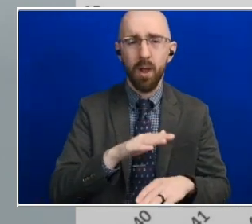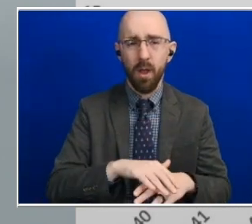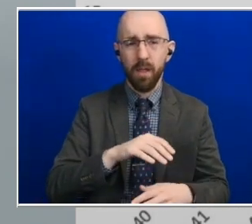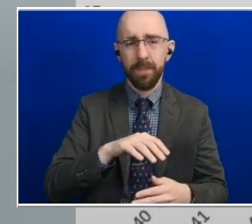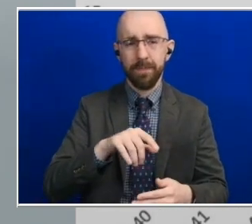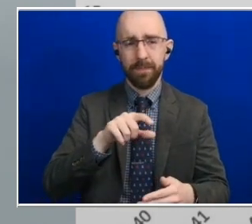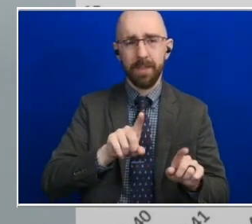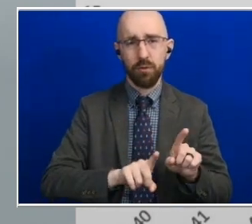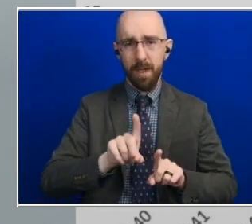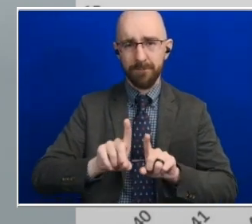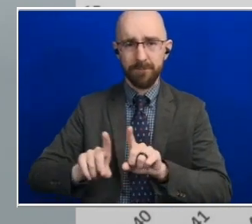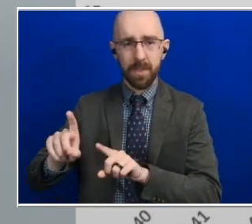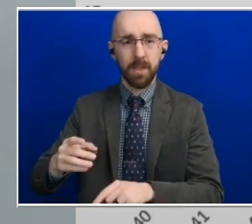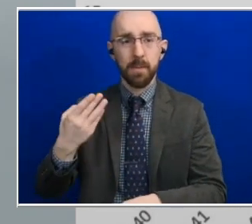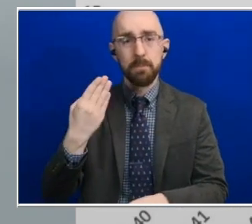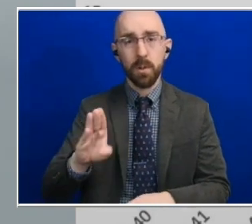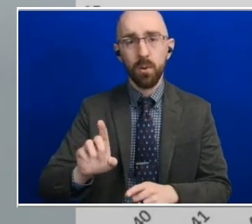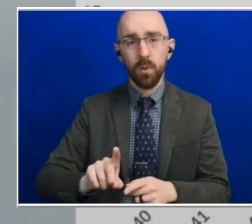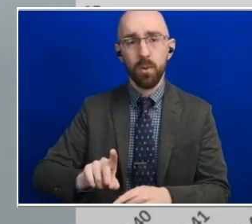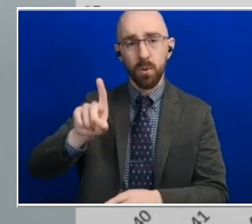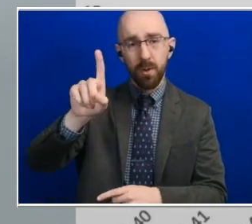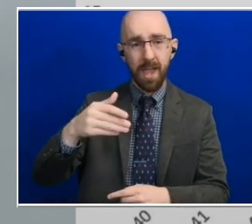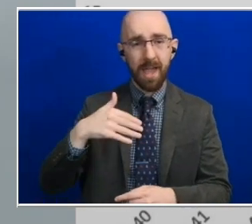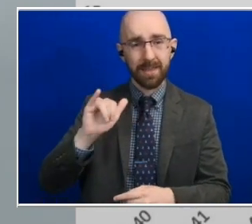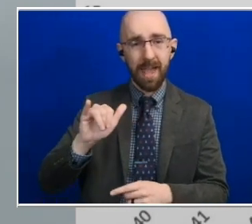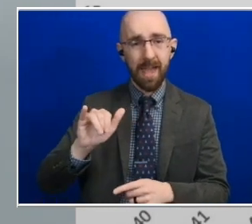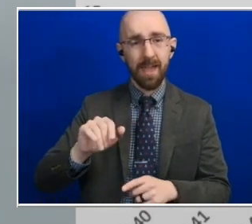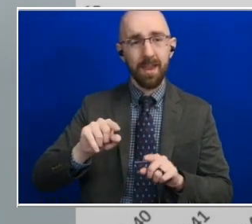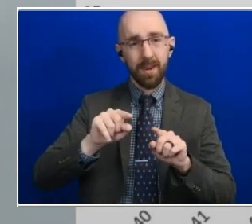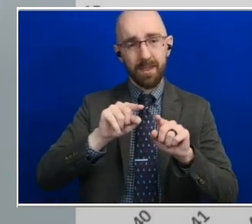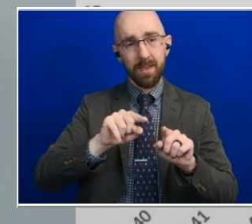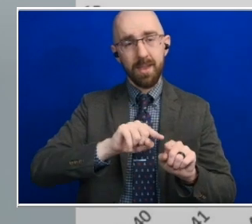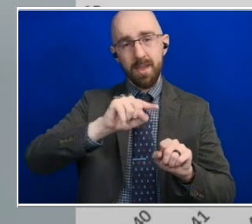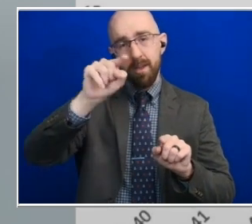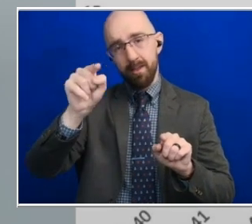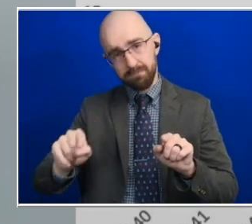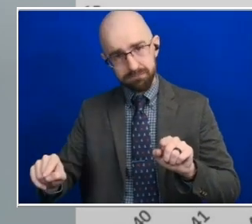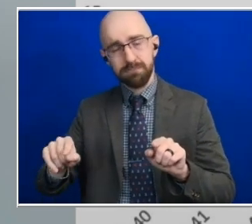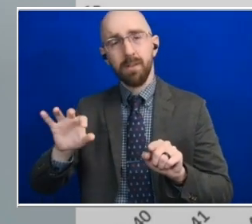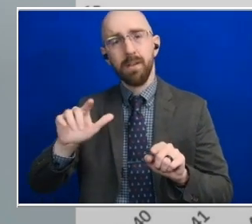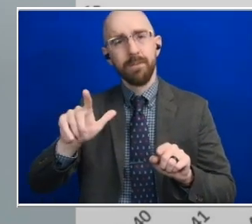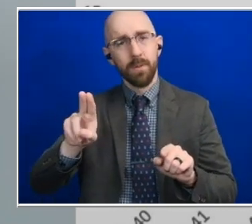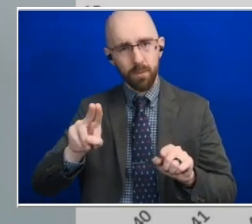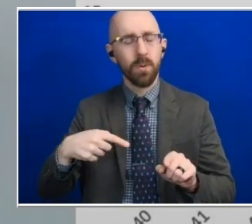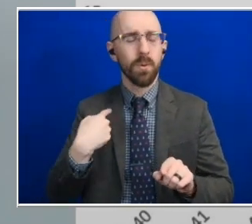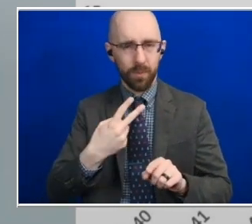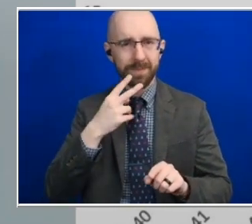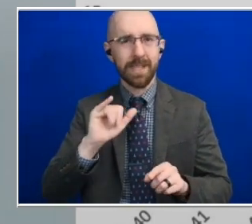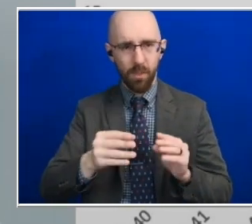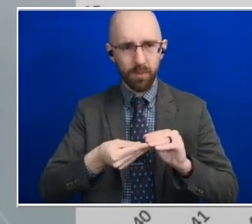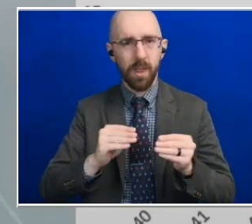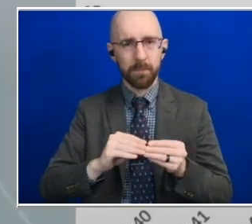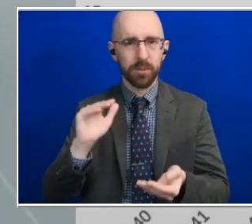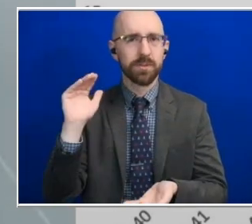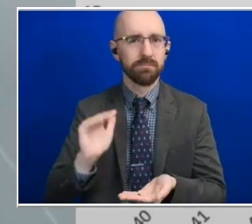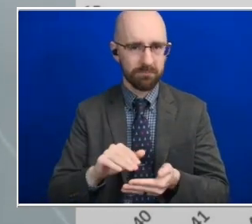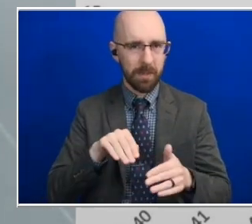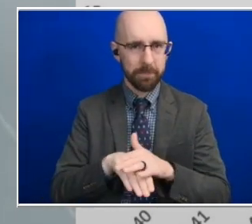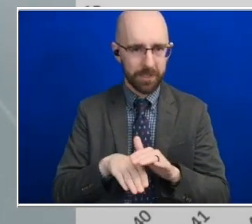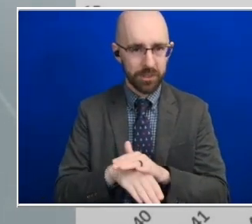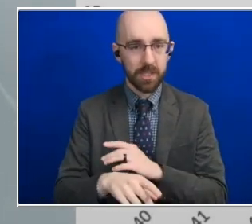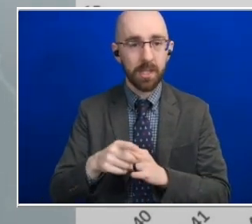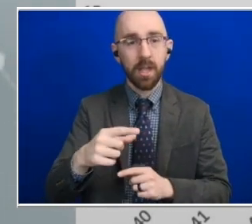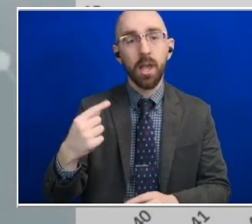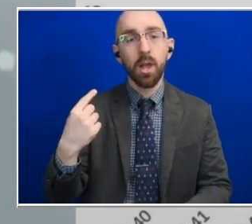blue line, which has that steep curve down, that is influenza. We've seen those decreased admissions. And then the green and the orange